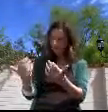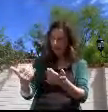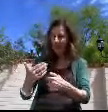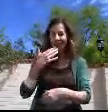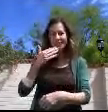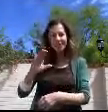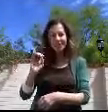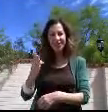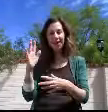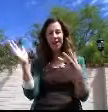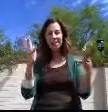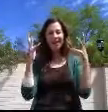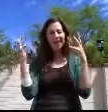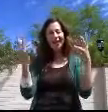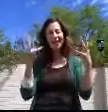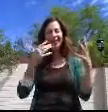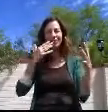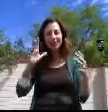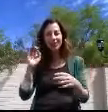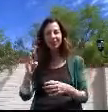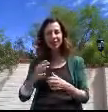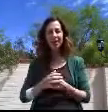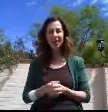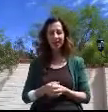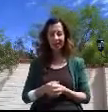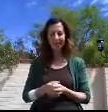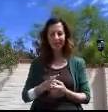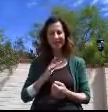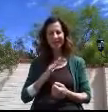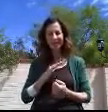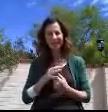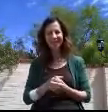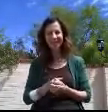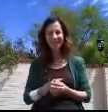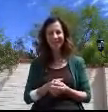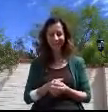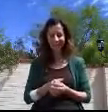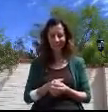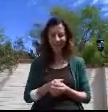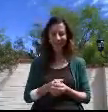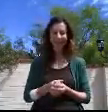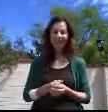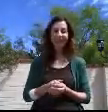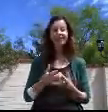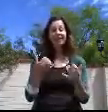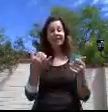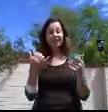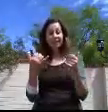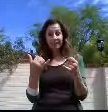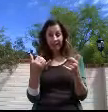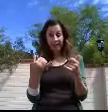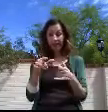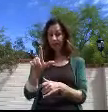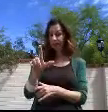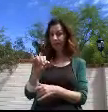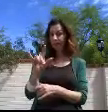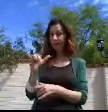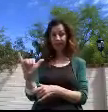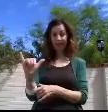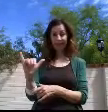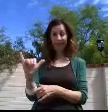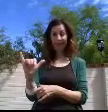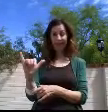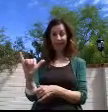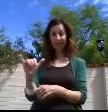Good job, Jasper. Yay! Good job, Jasper. Okay, Lily. Entering the runway